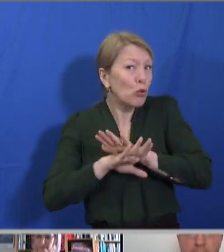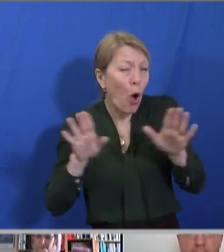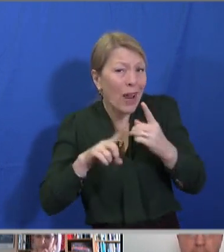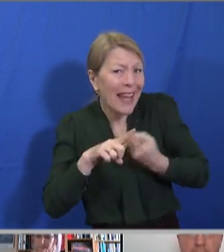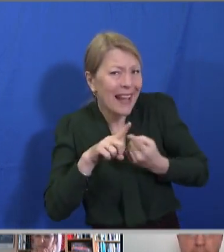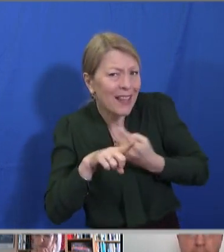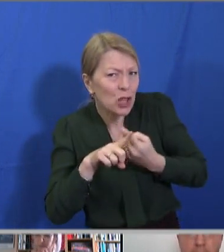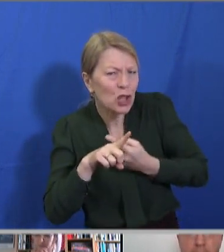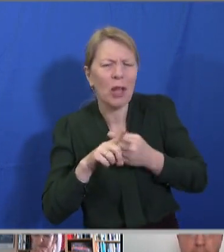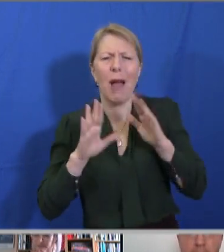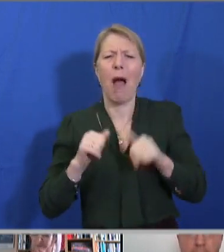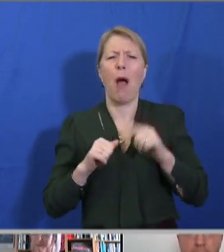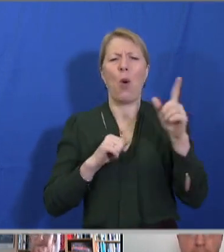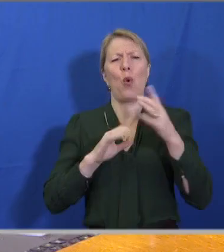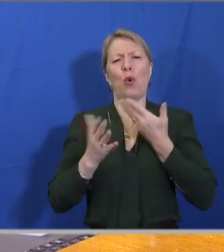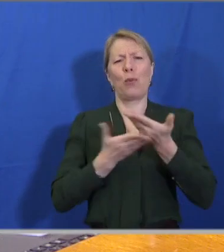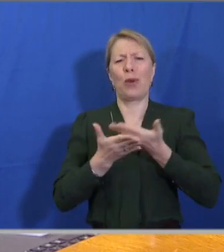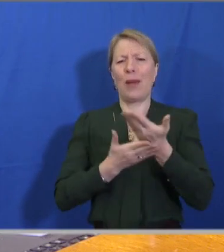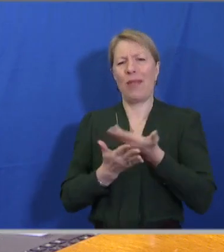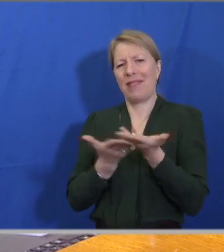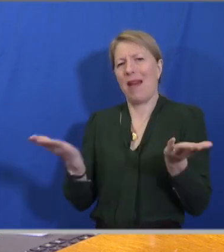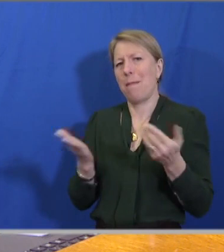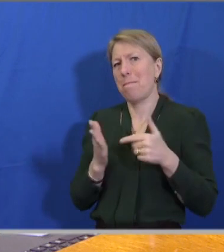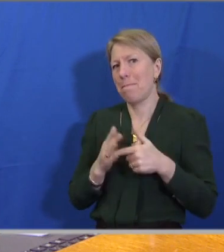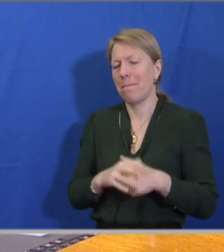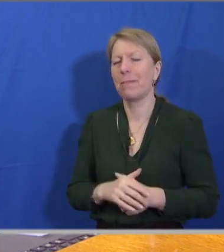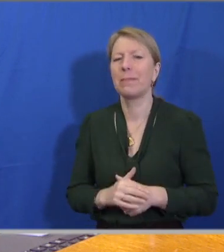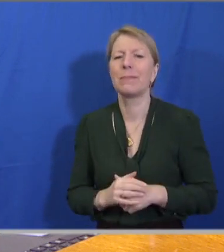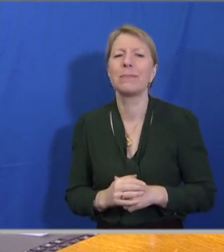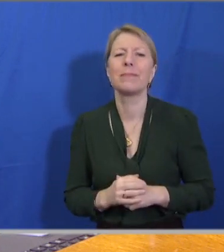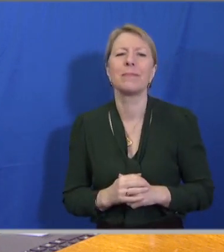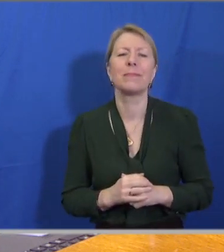Yep, back to yourself, Mark. So go ahead, Mark.